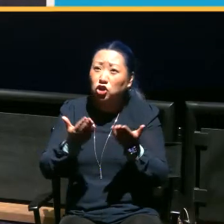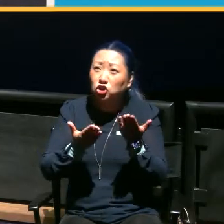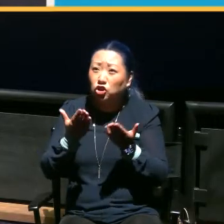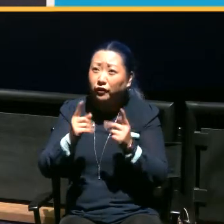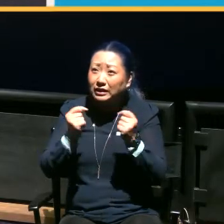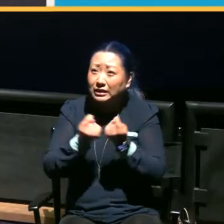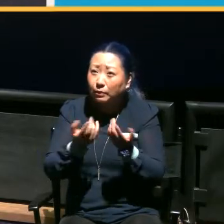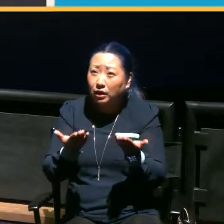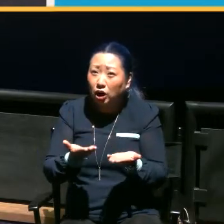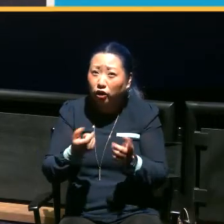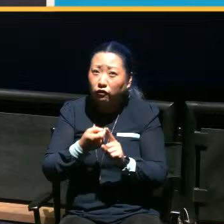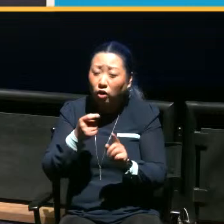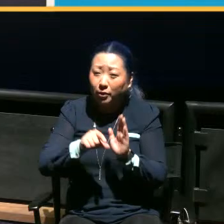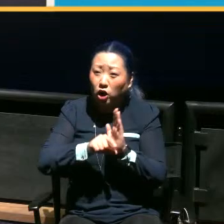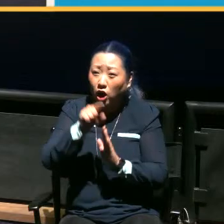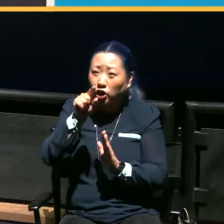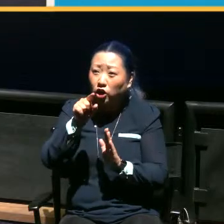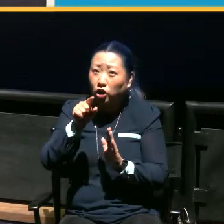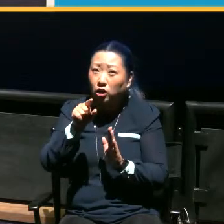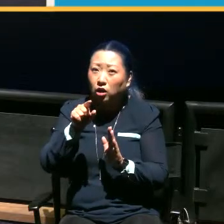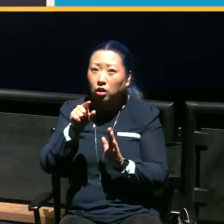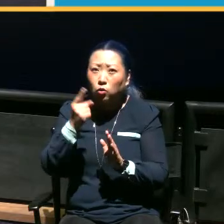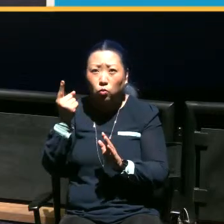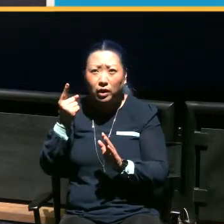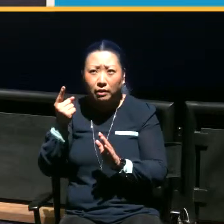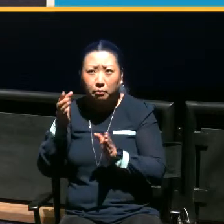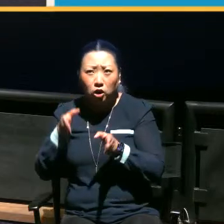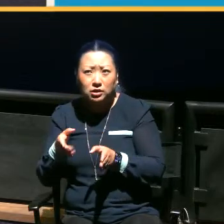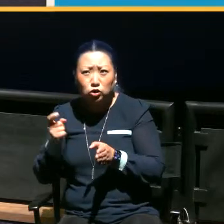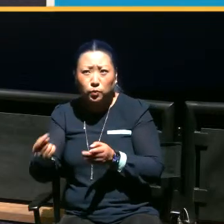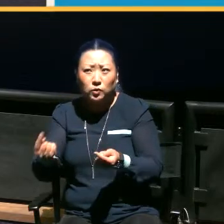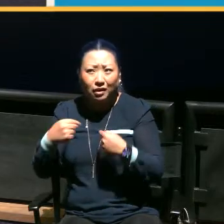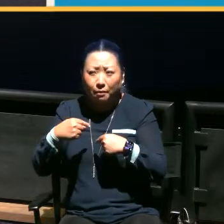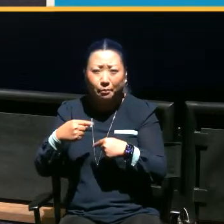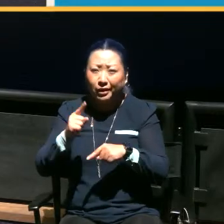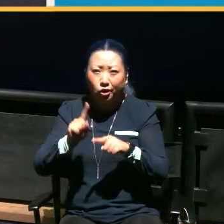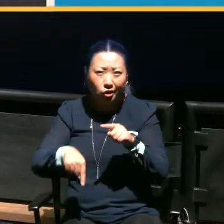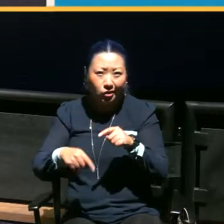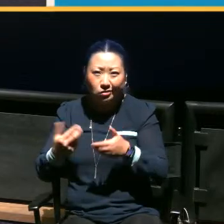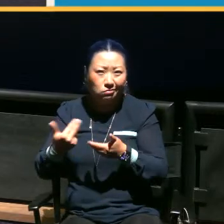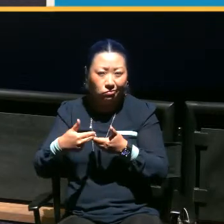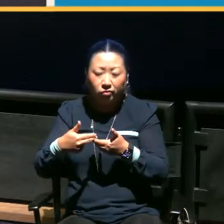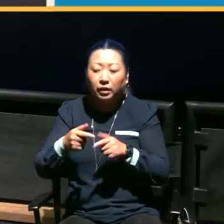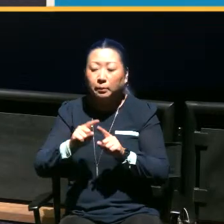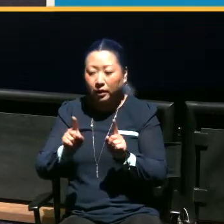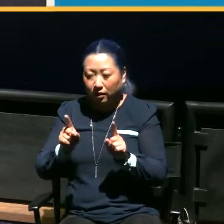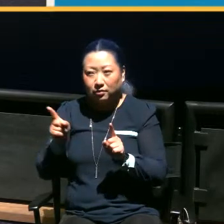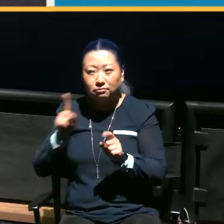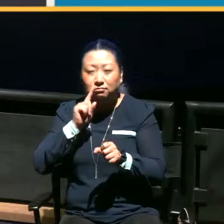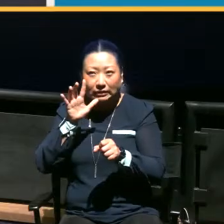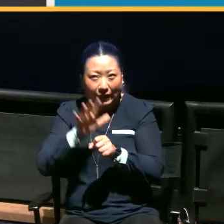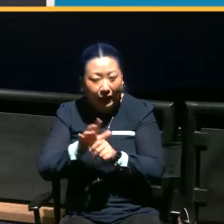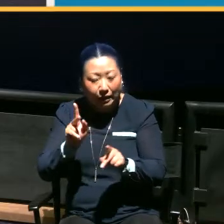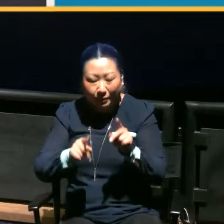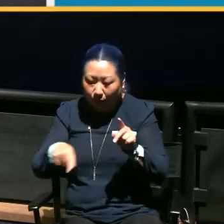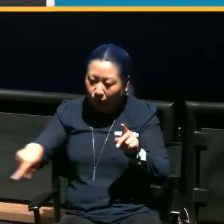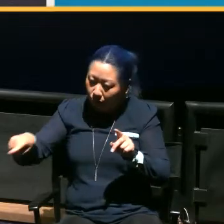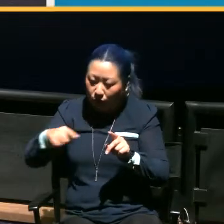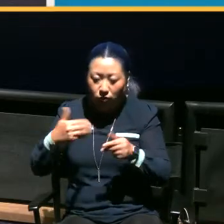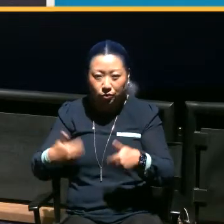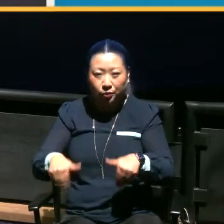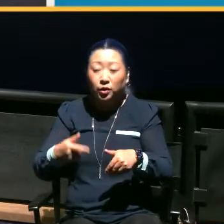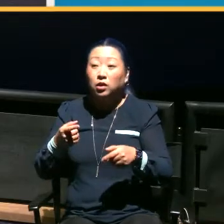know one of Ed Rezak was supposed to come but couldn't make it. I don't know if they're... Anyway, these are very dedicated people. So when